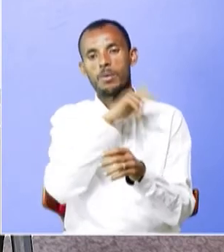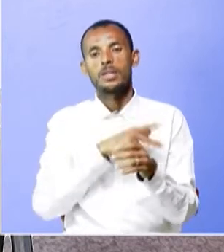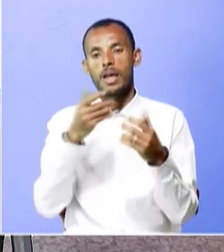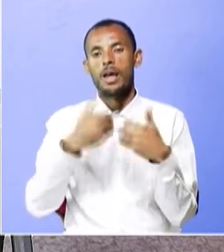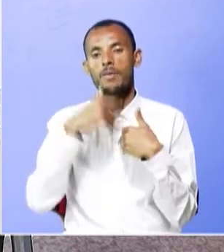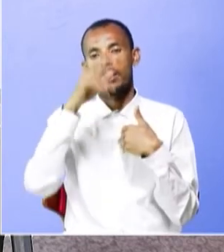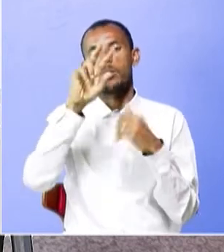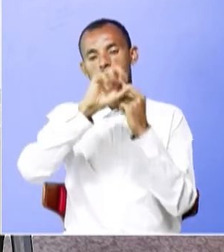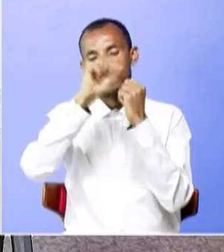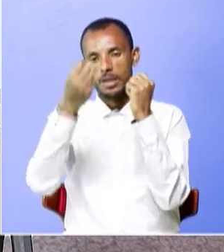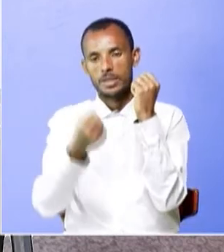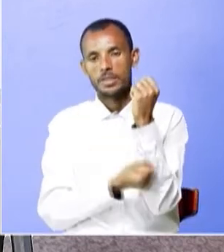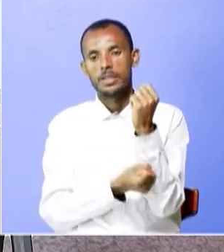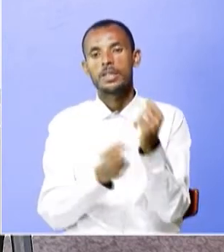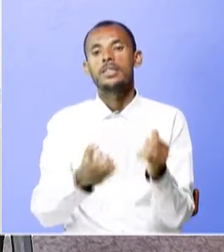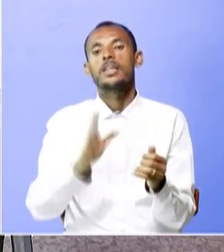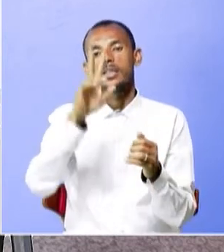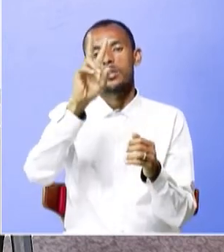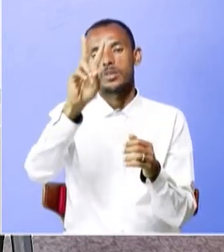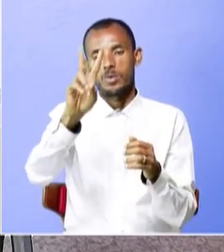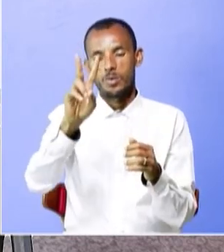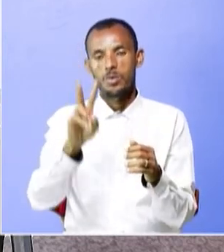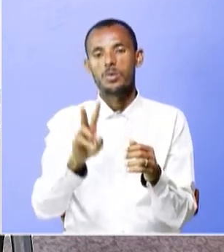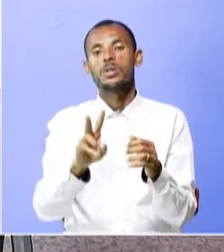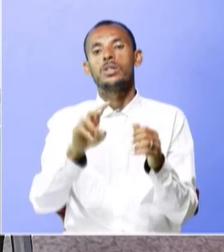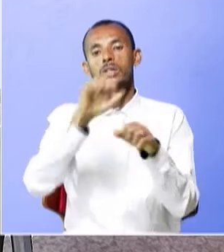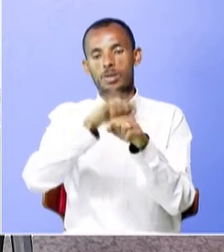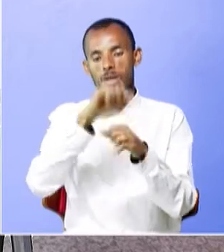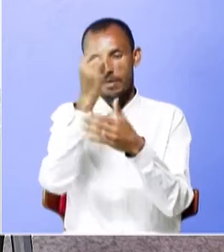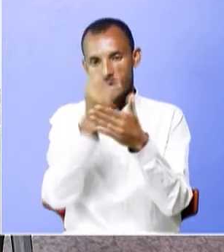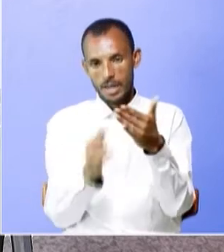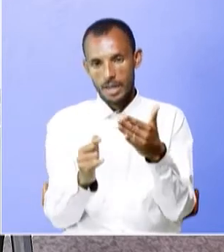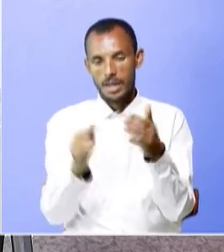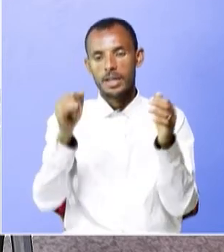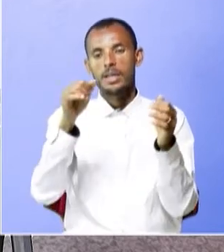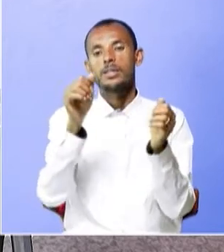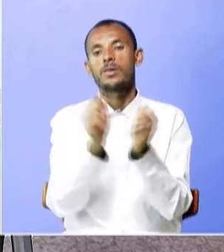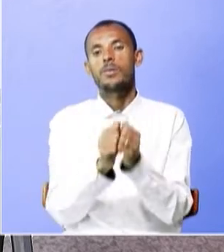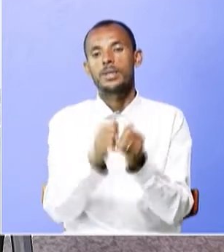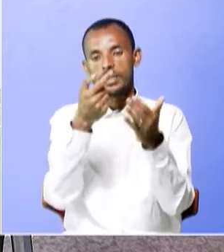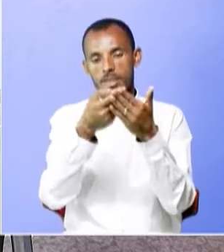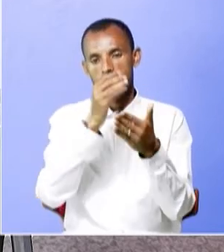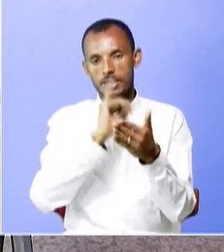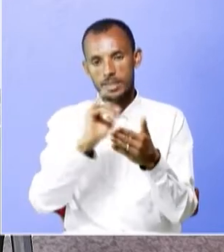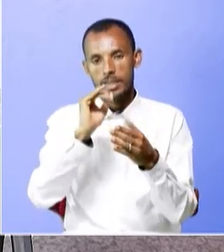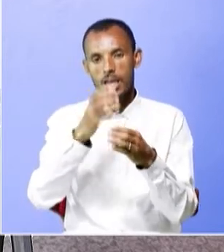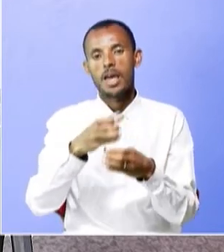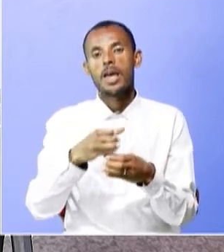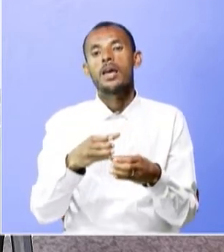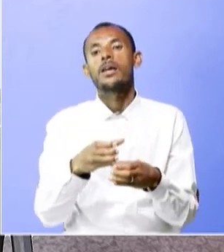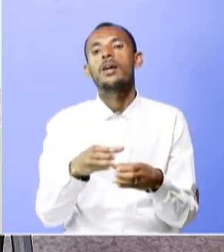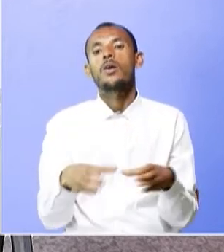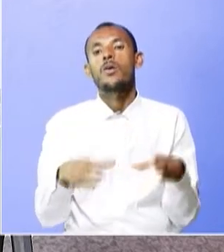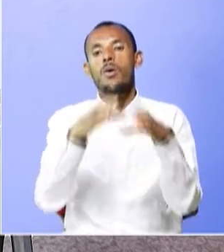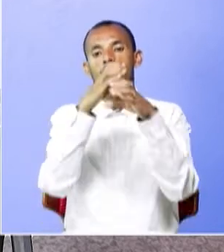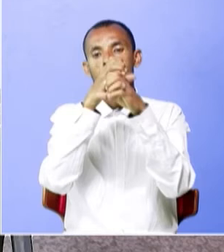Okay, so the next two solid figures have also something in common. This is a cone and this is